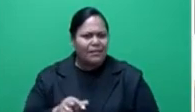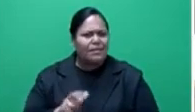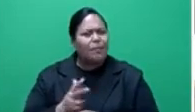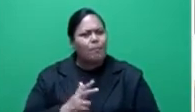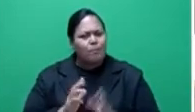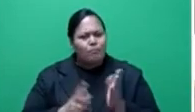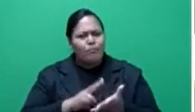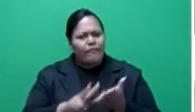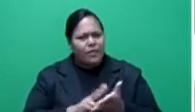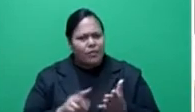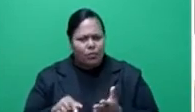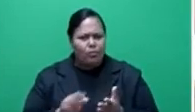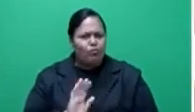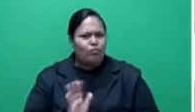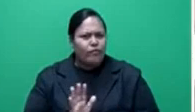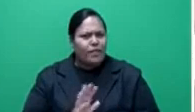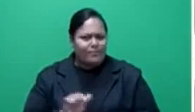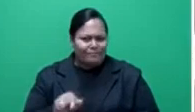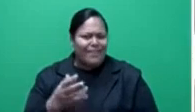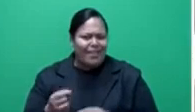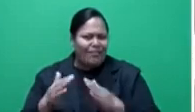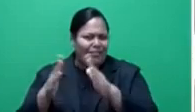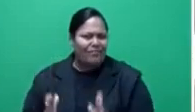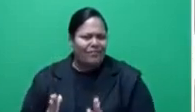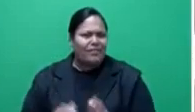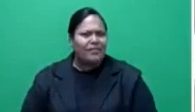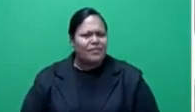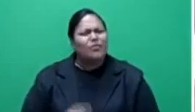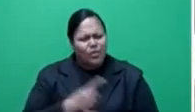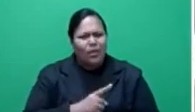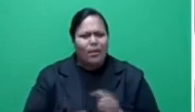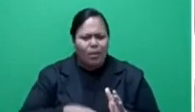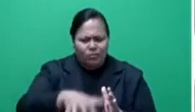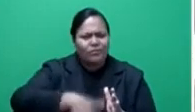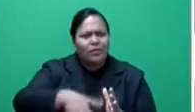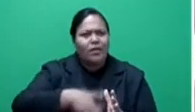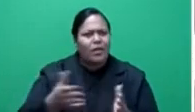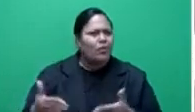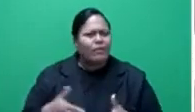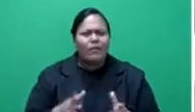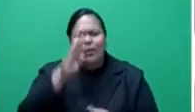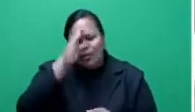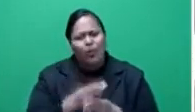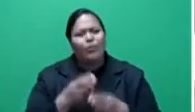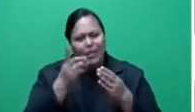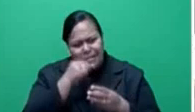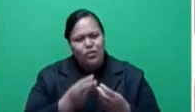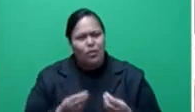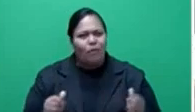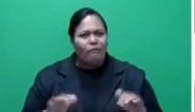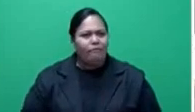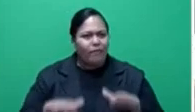course, Honorable Reddy had talked about dredging the rivers, etc. So we hope to mitigate those issues regarding flooding.